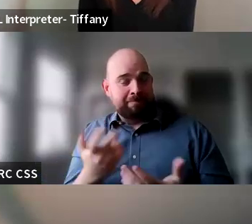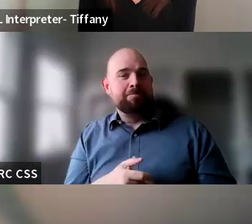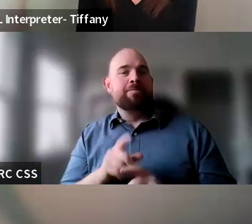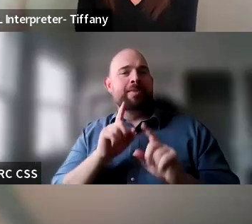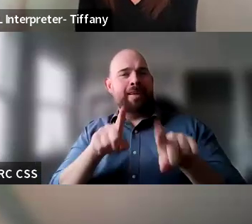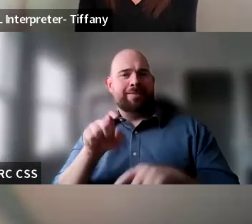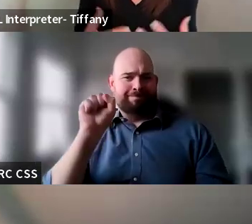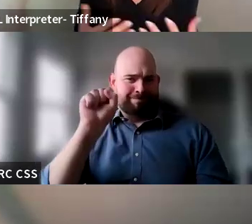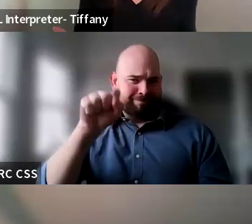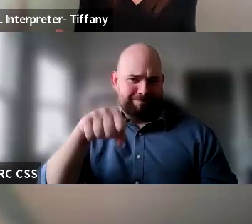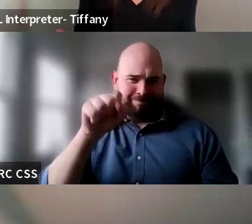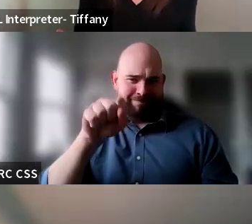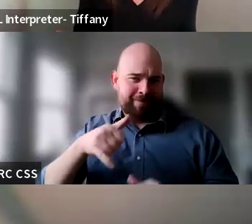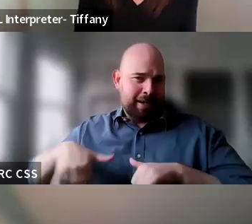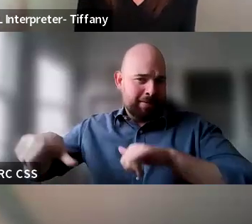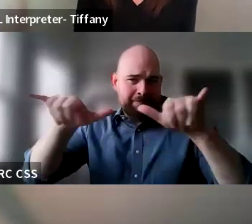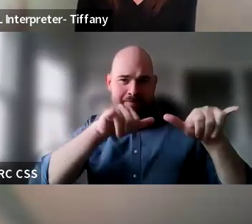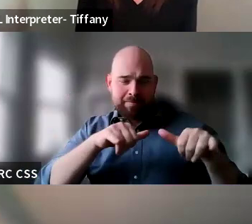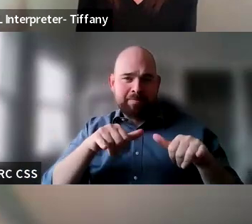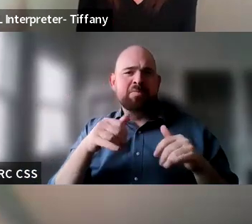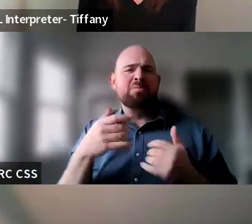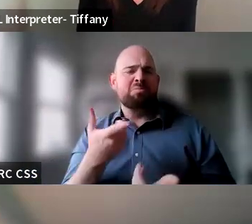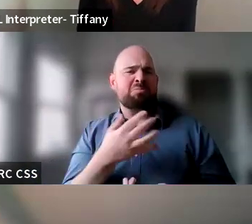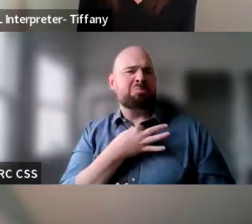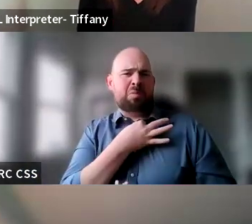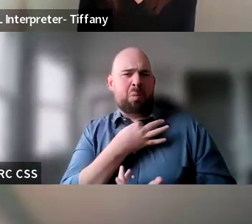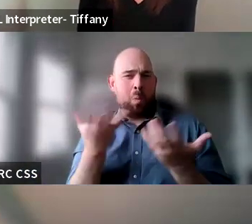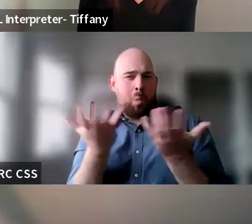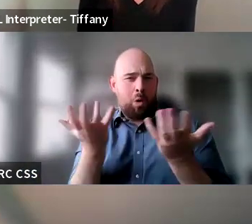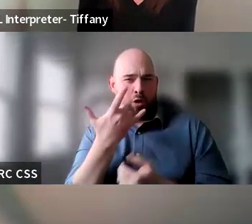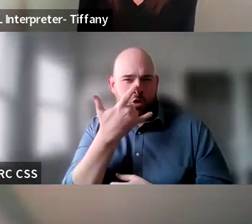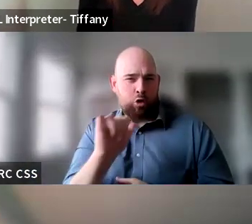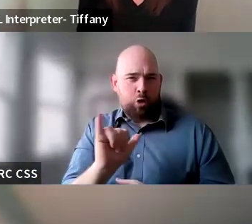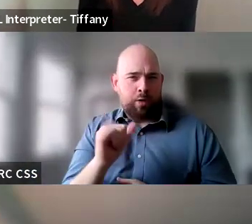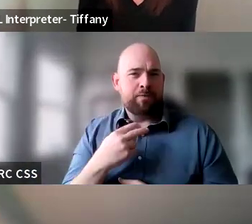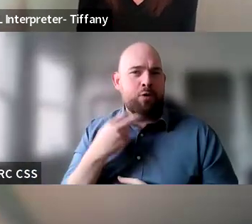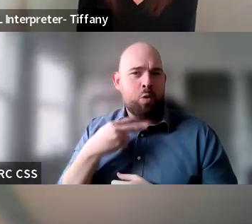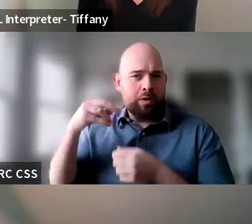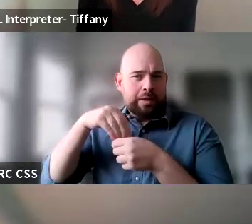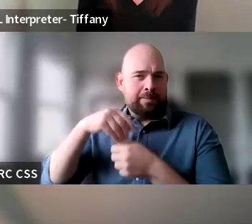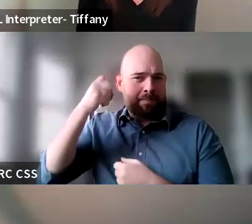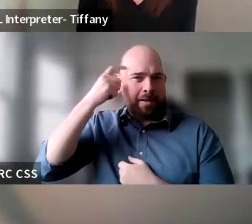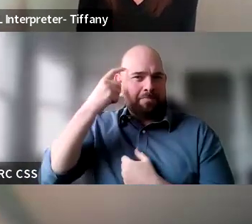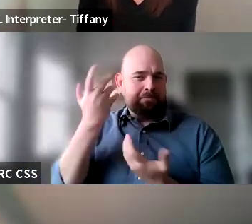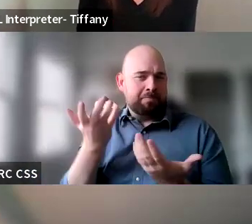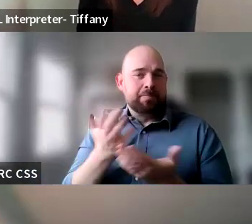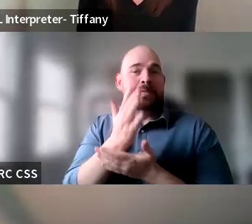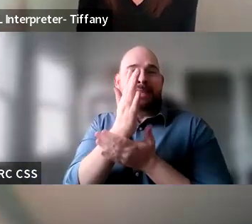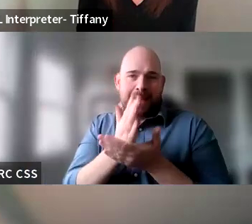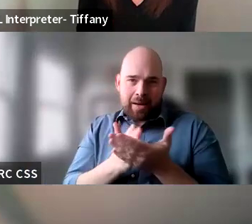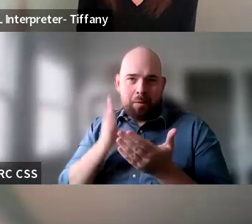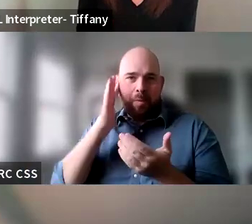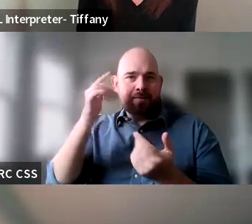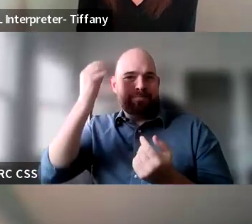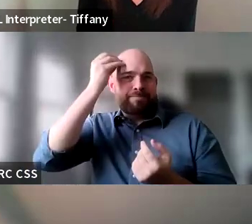do deaf people have an inner voice? The answer is yes, just like you guys. And if you're curious what